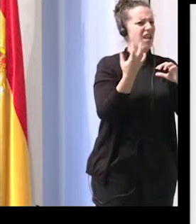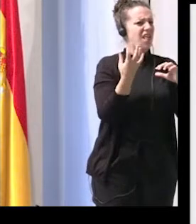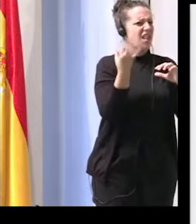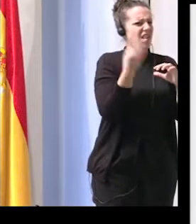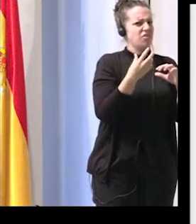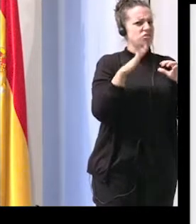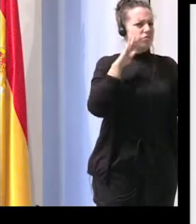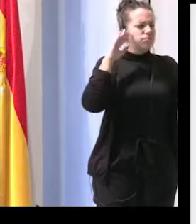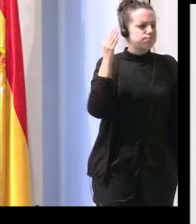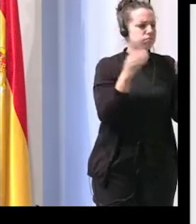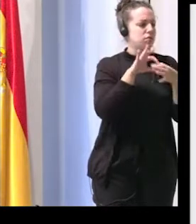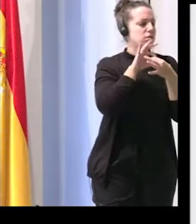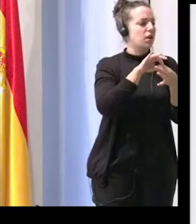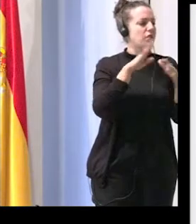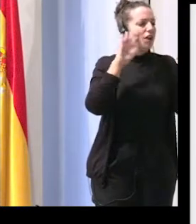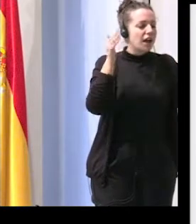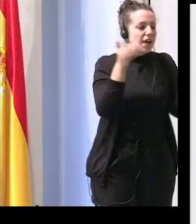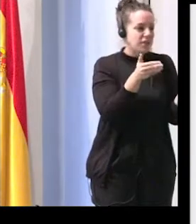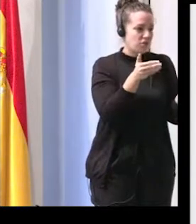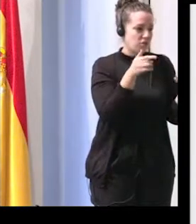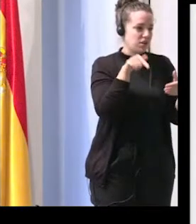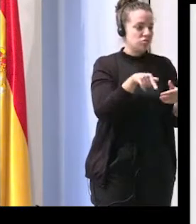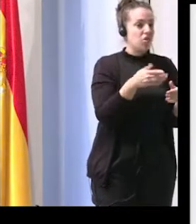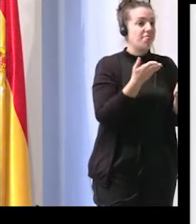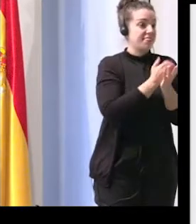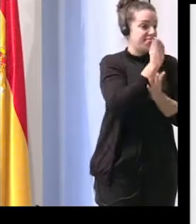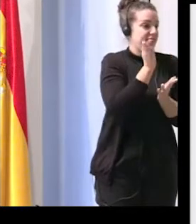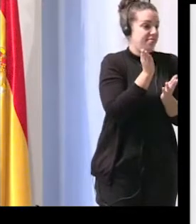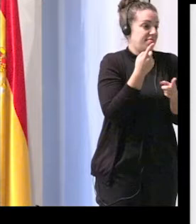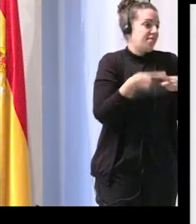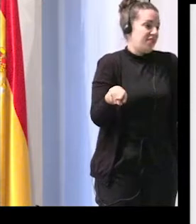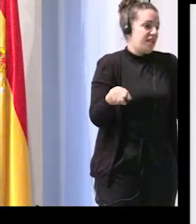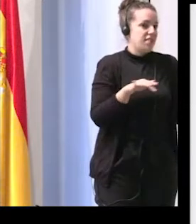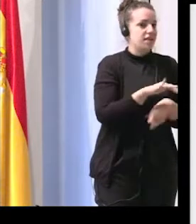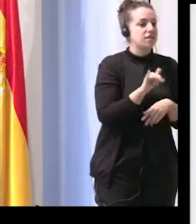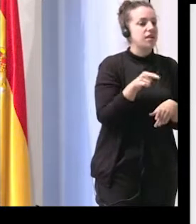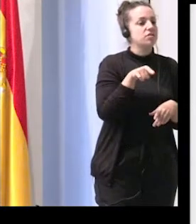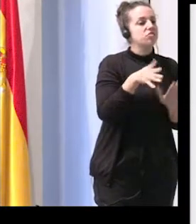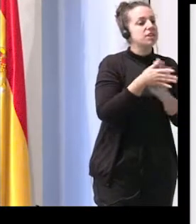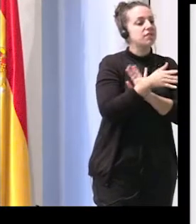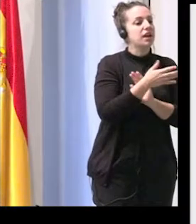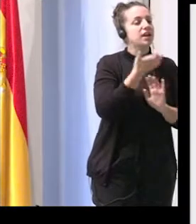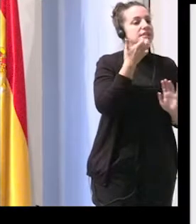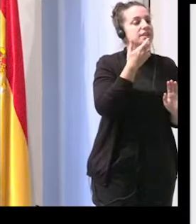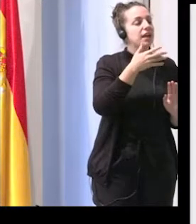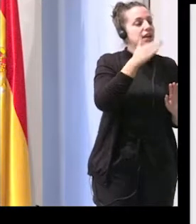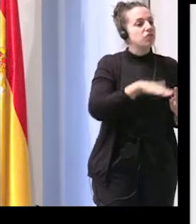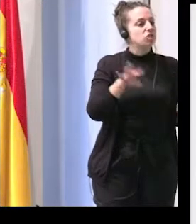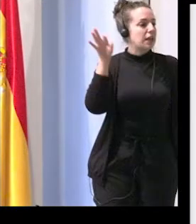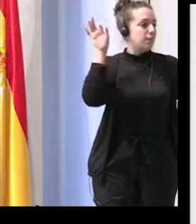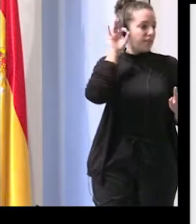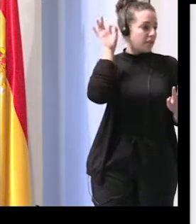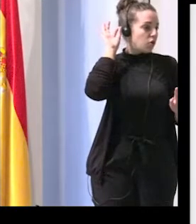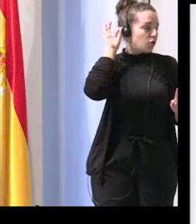this suggested to us, because there were differences here, that children with unilateral cochlear implants, although they grew up with these devices